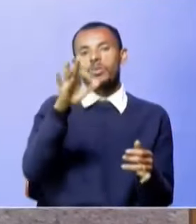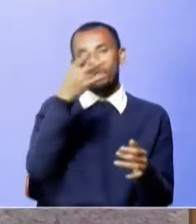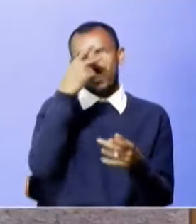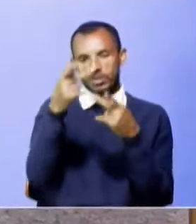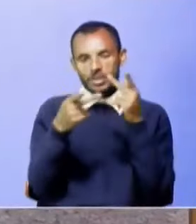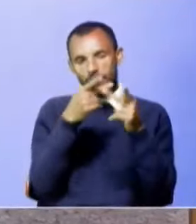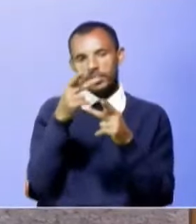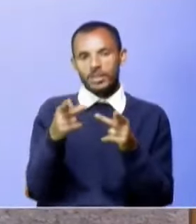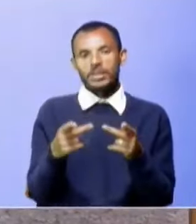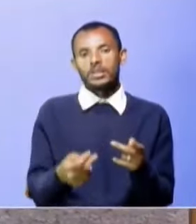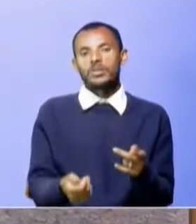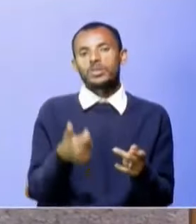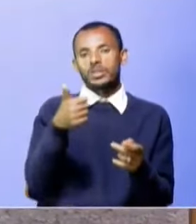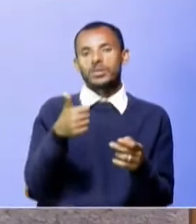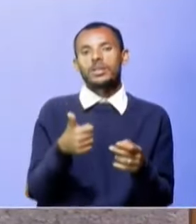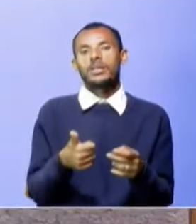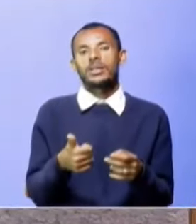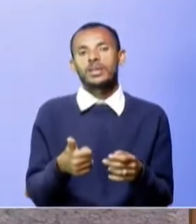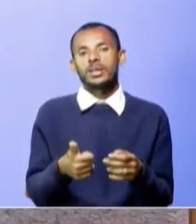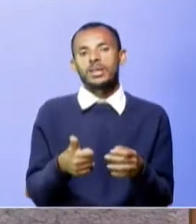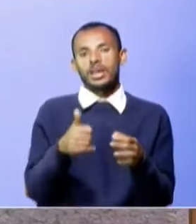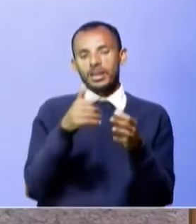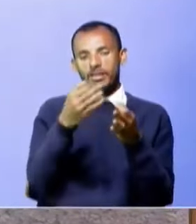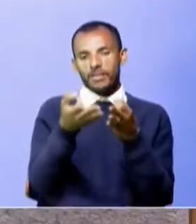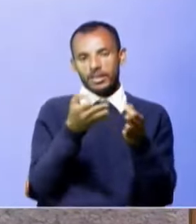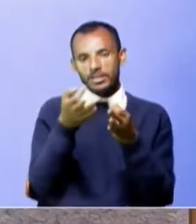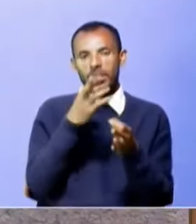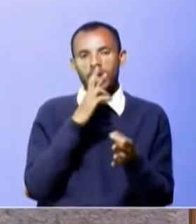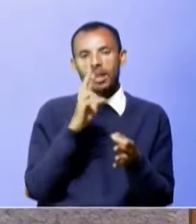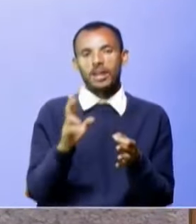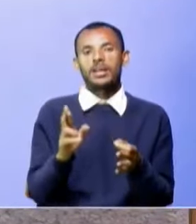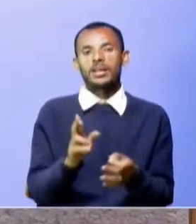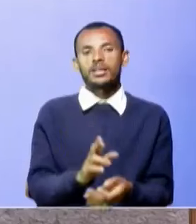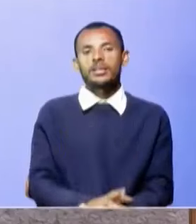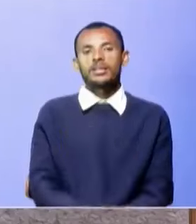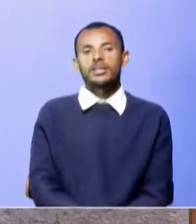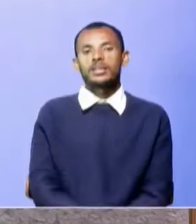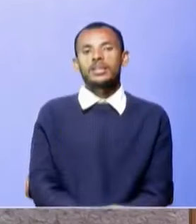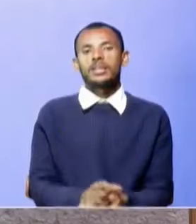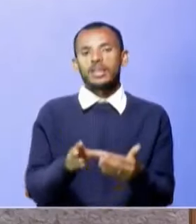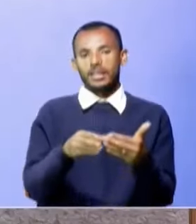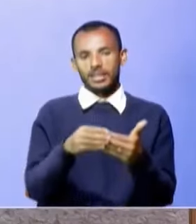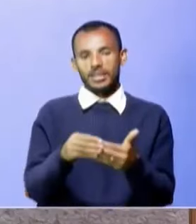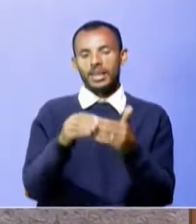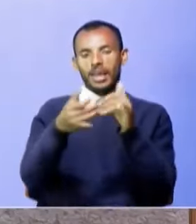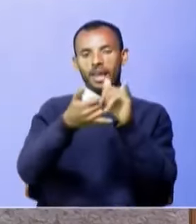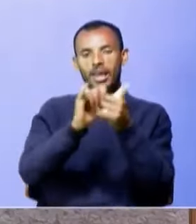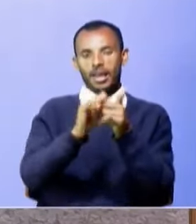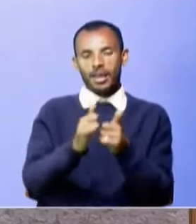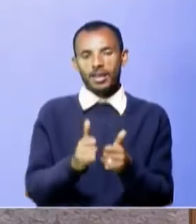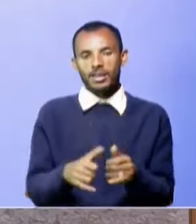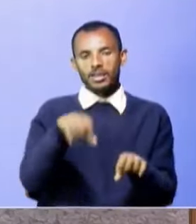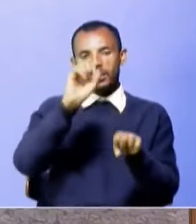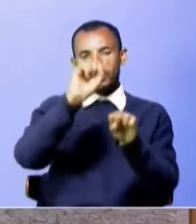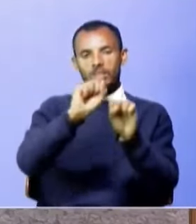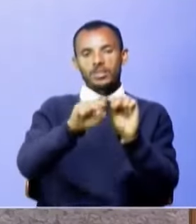observed tossing a coin when referees are leading a game, right?